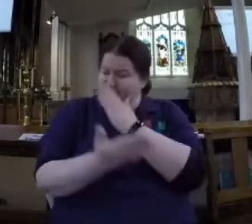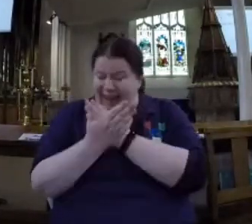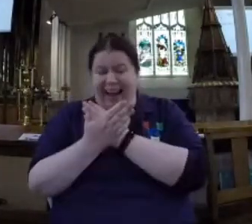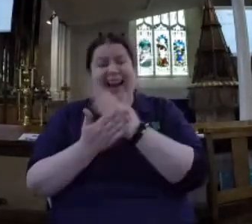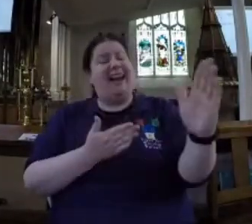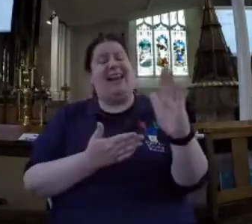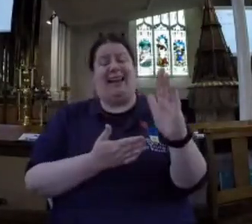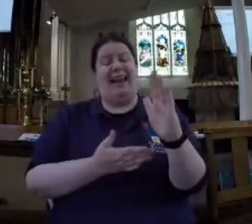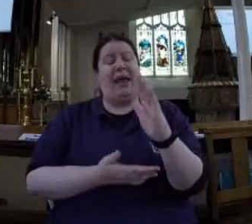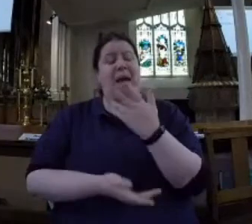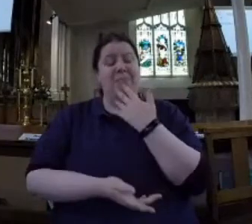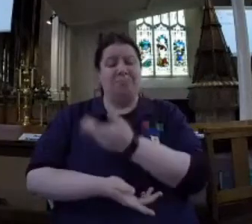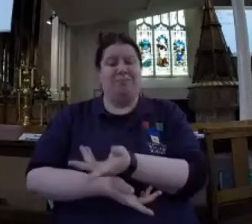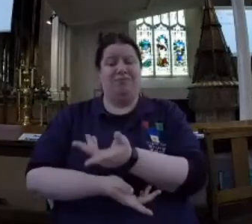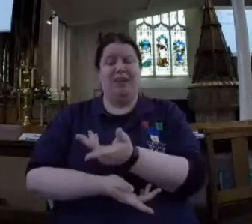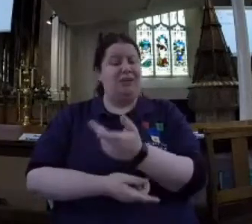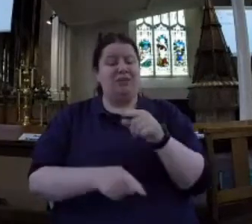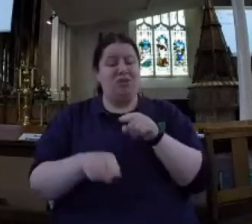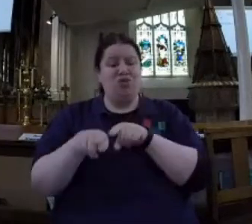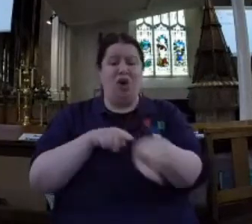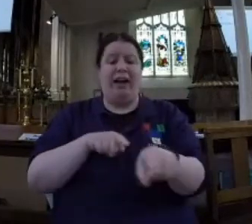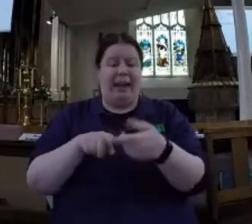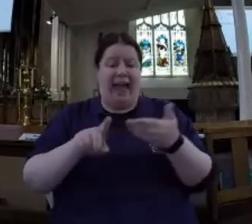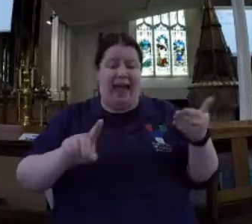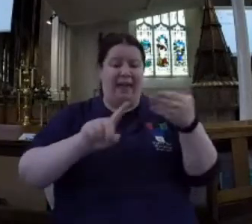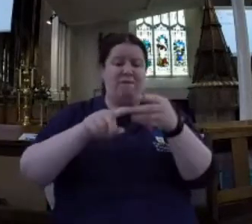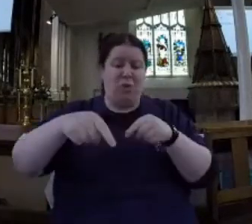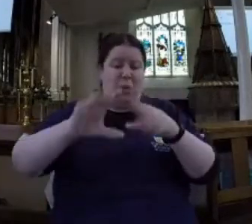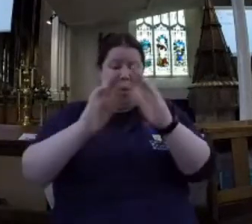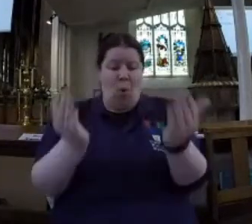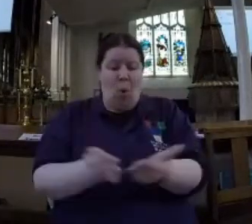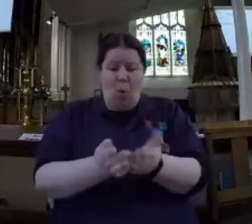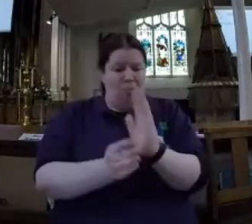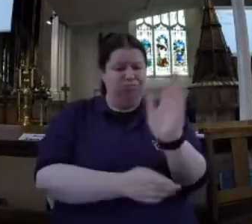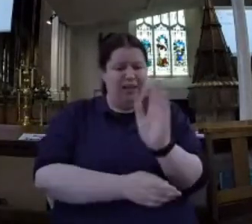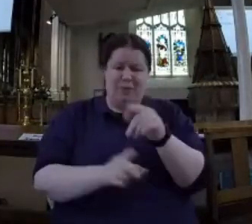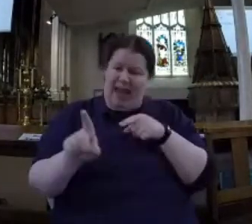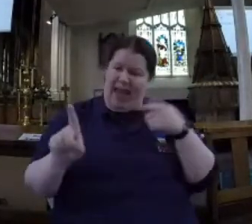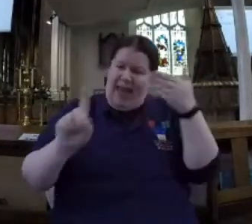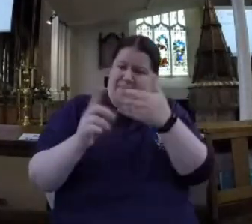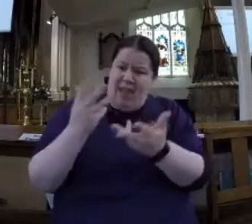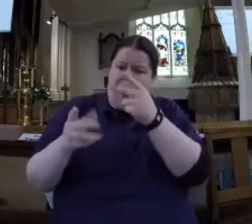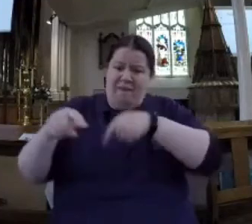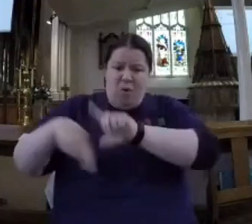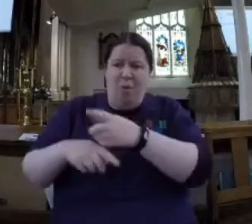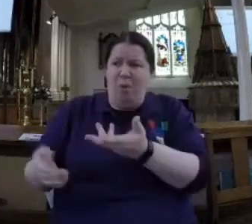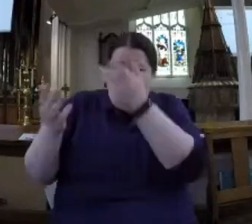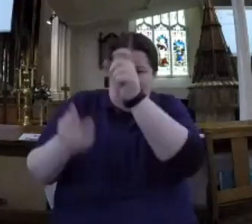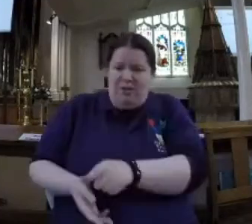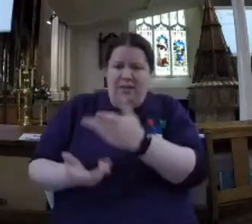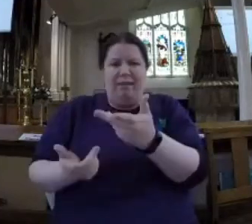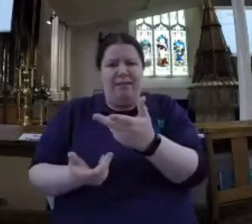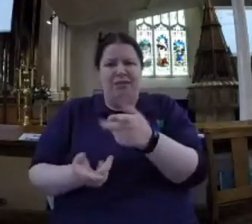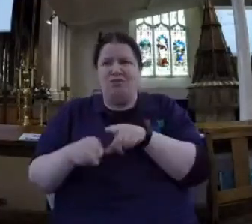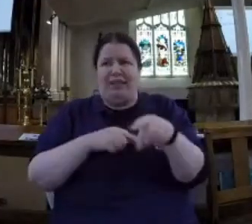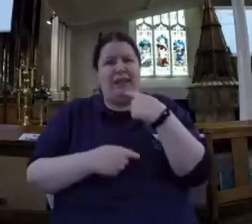clearly a foul. He wasn't interested in going for the ball. He was trying to kick the player off the pitch. And yet he still protested his innocence, even